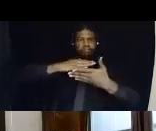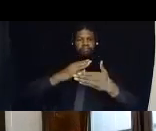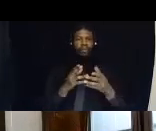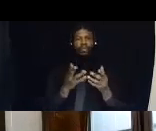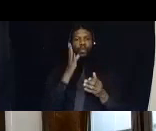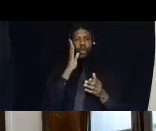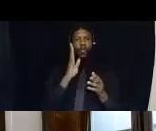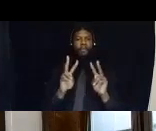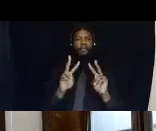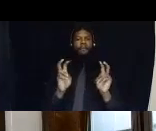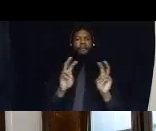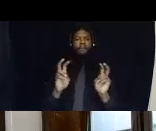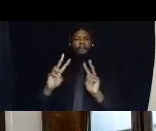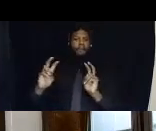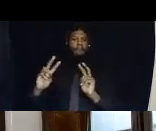down into the 4 quadrants.